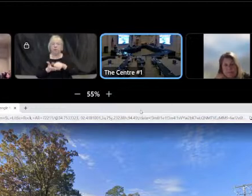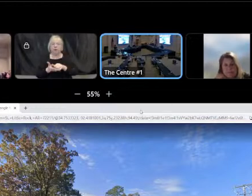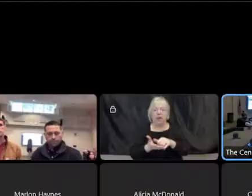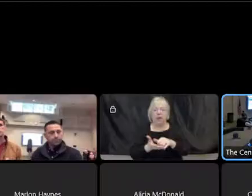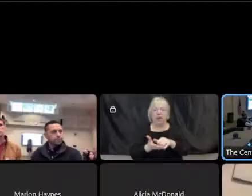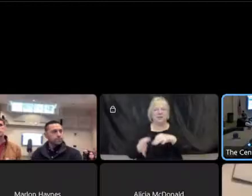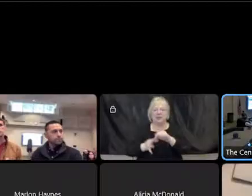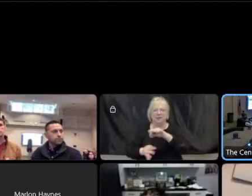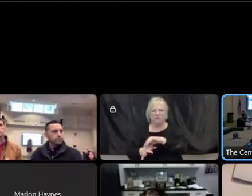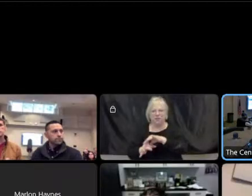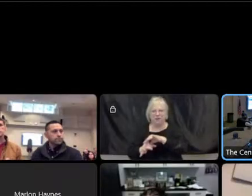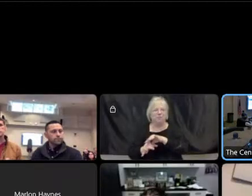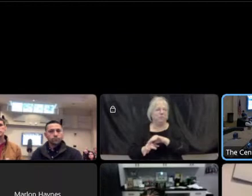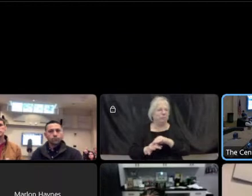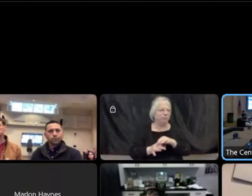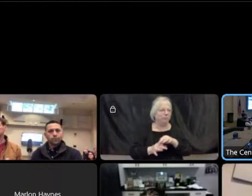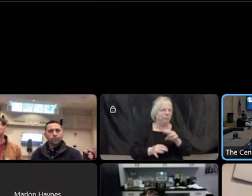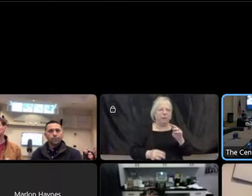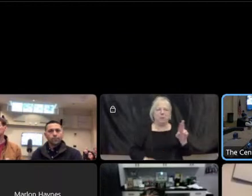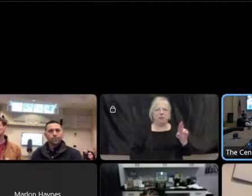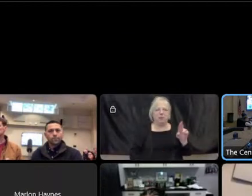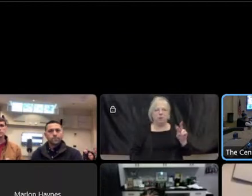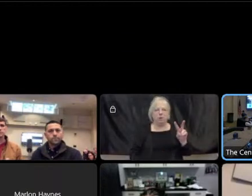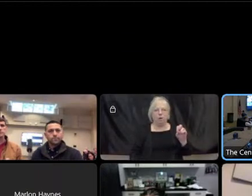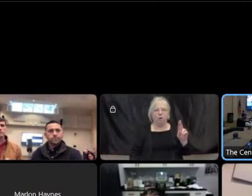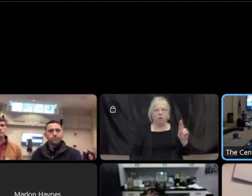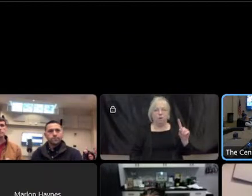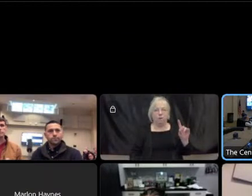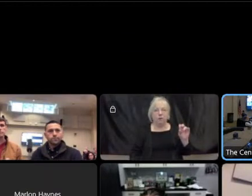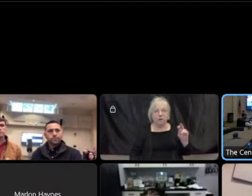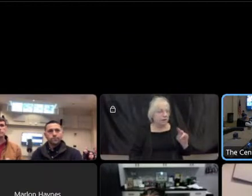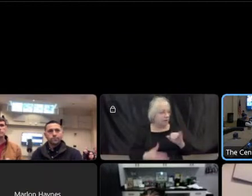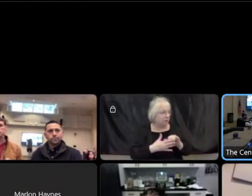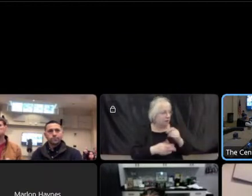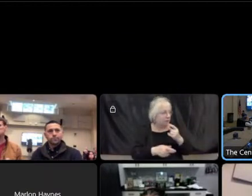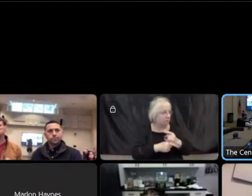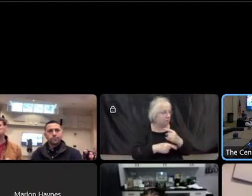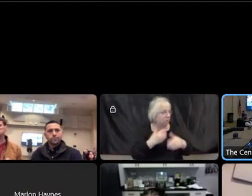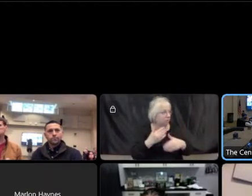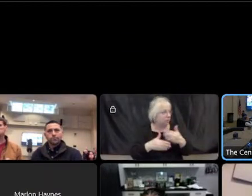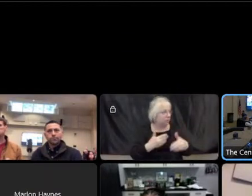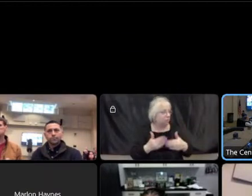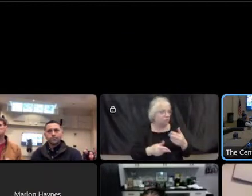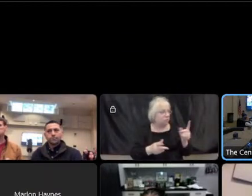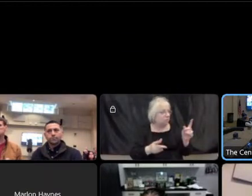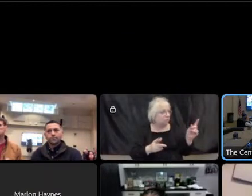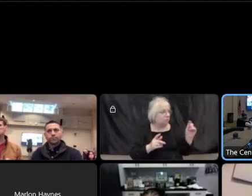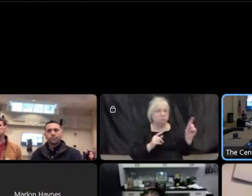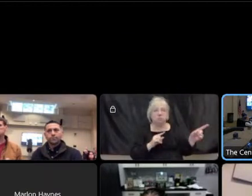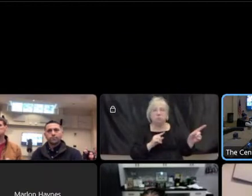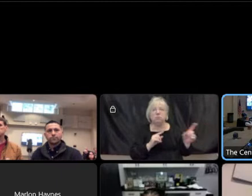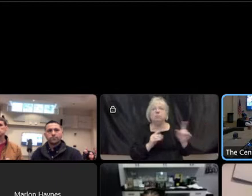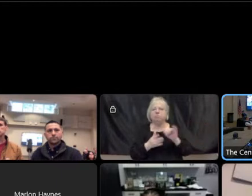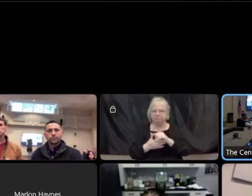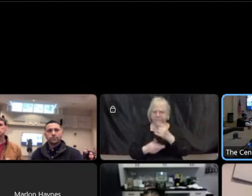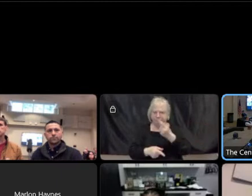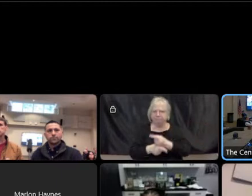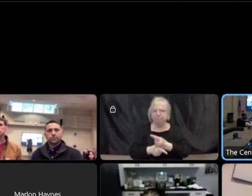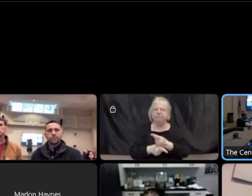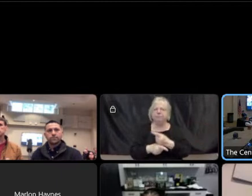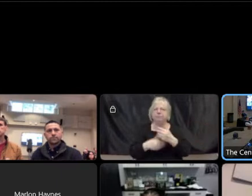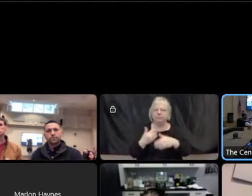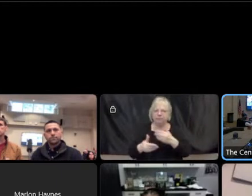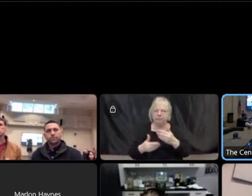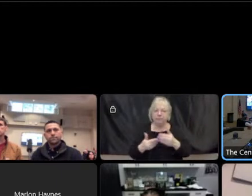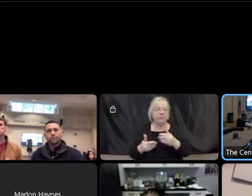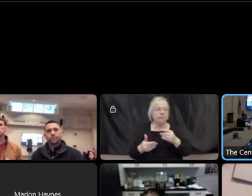vote. As Mr. Overton, is that the correct procedure? That is the correct procedure,